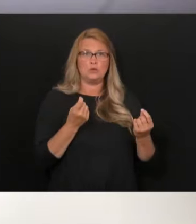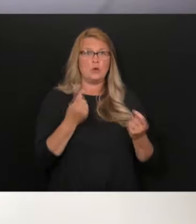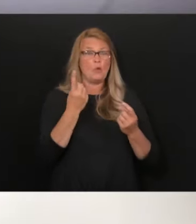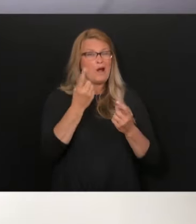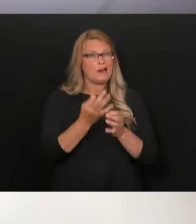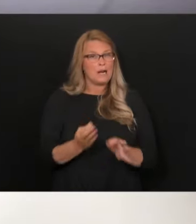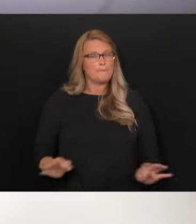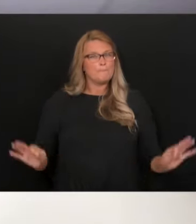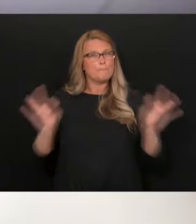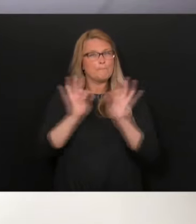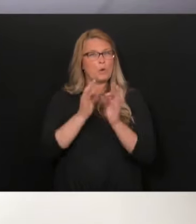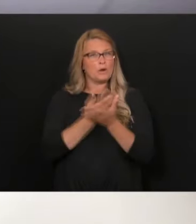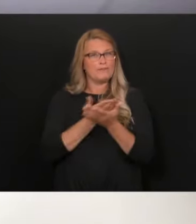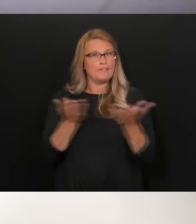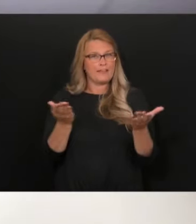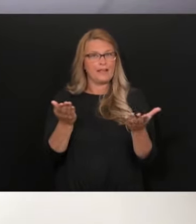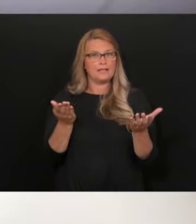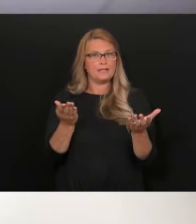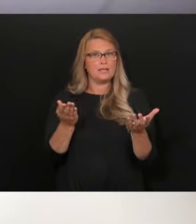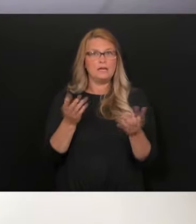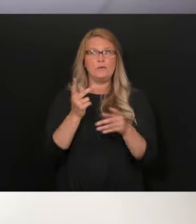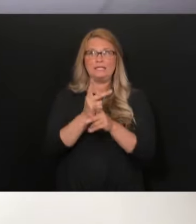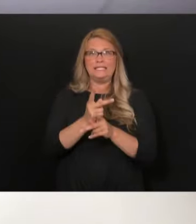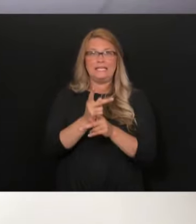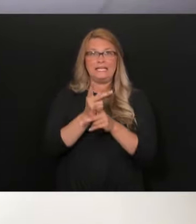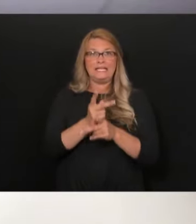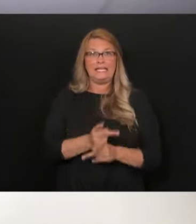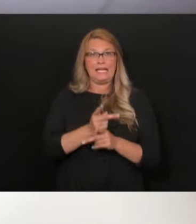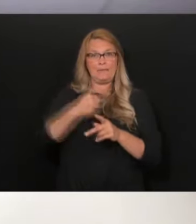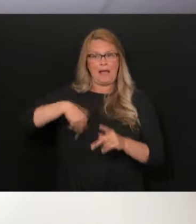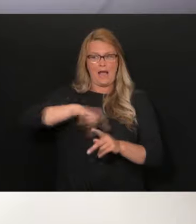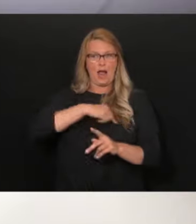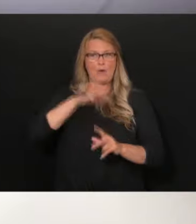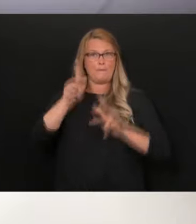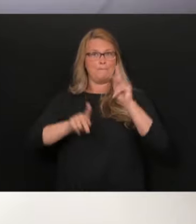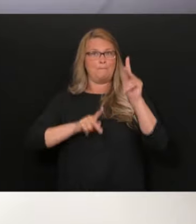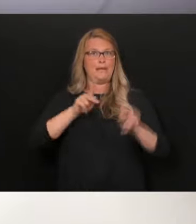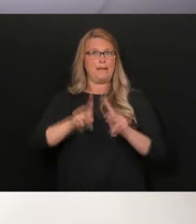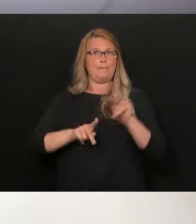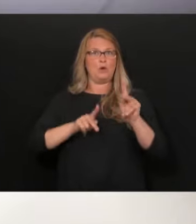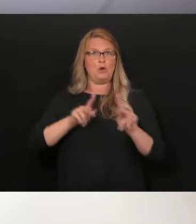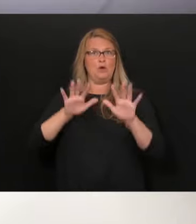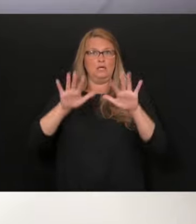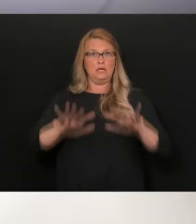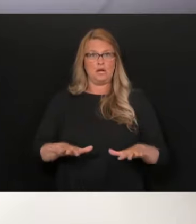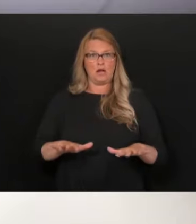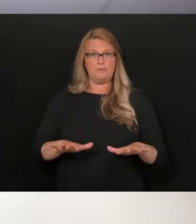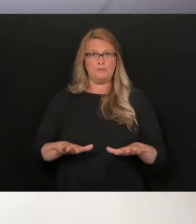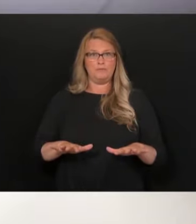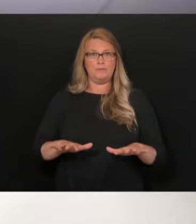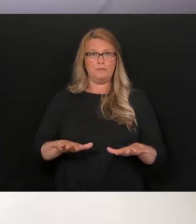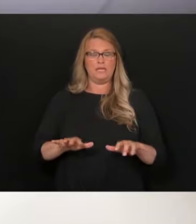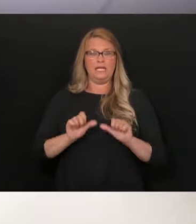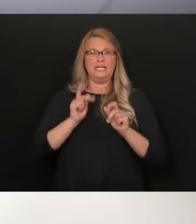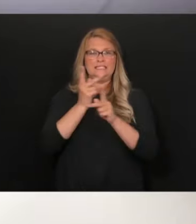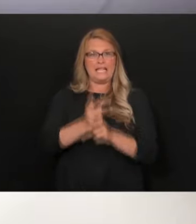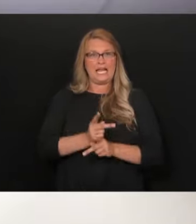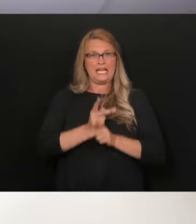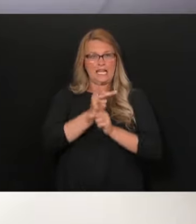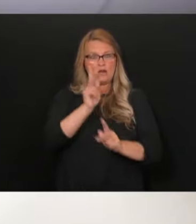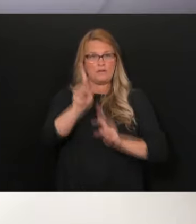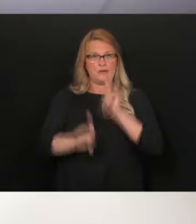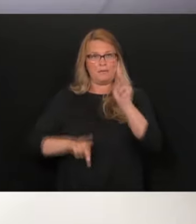of effort that he gave us was stabilization of population, which translates into take care of the citizens of